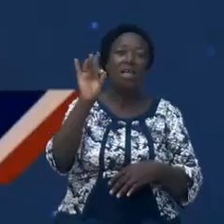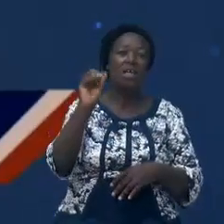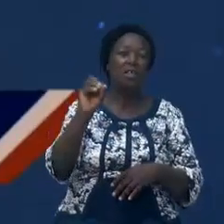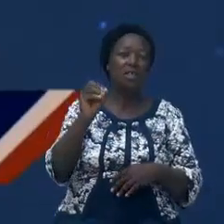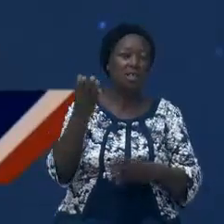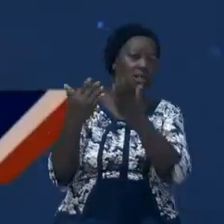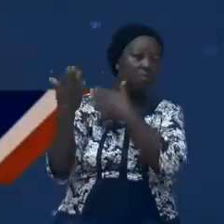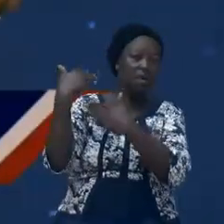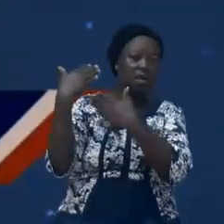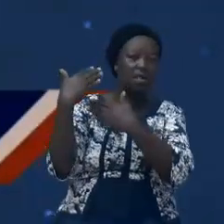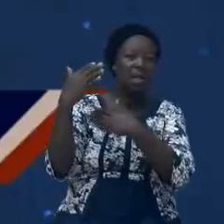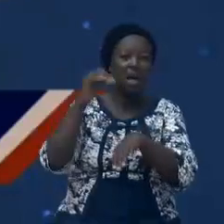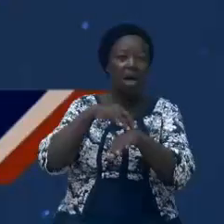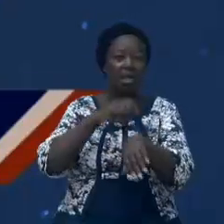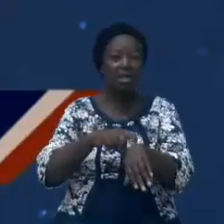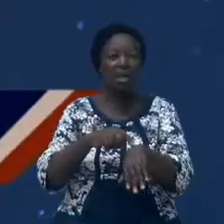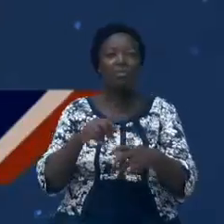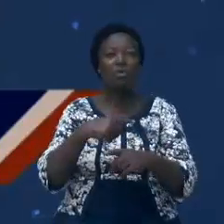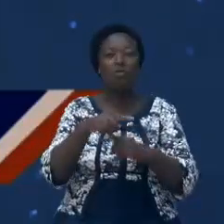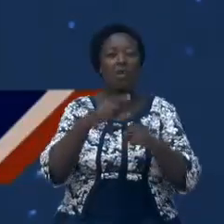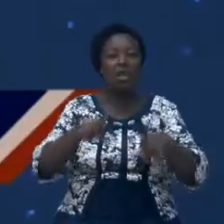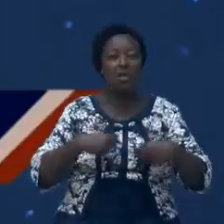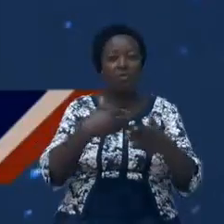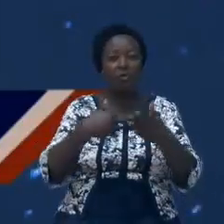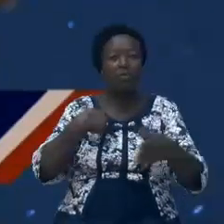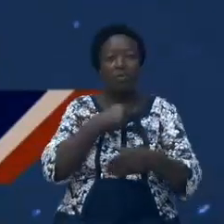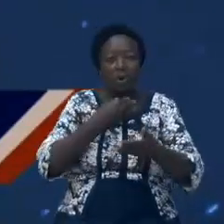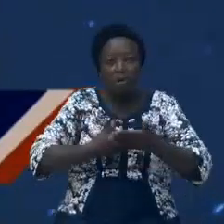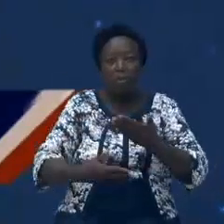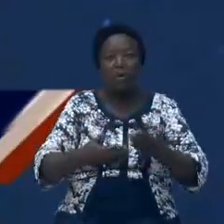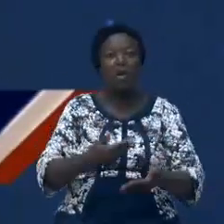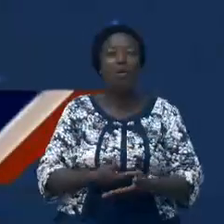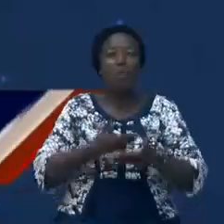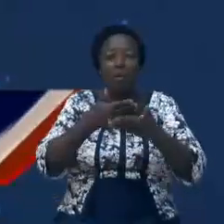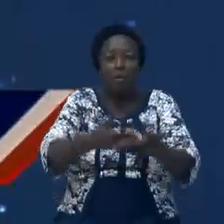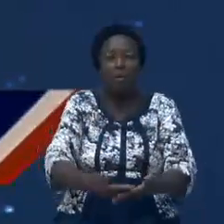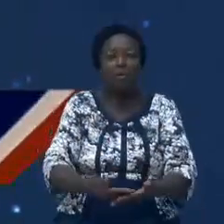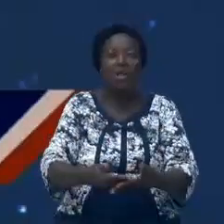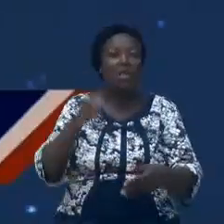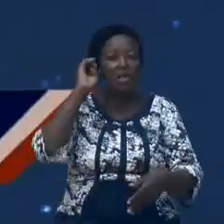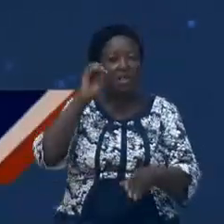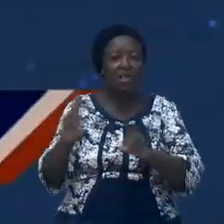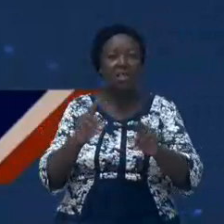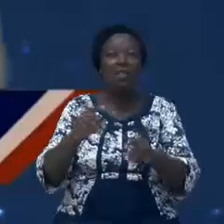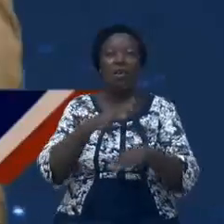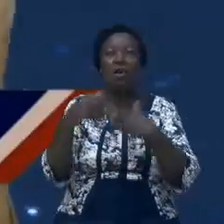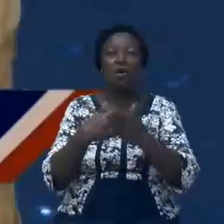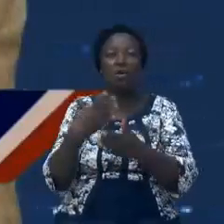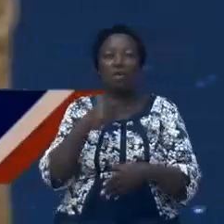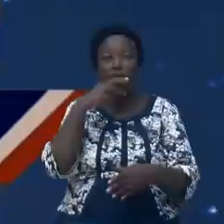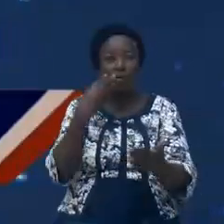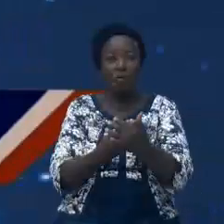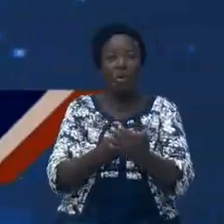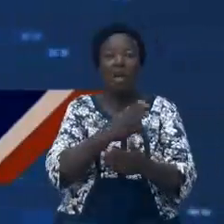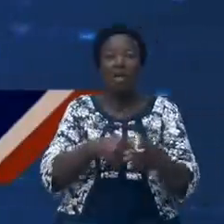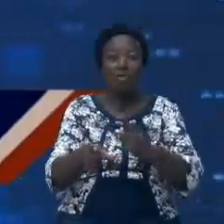Yesterday, in the ages past, at the time when he lived, before we were born, he did all things